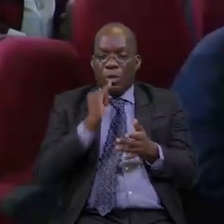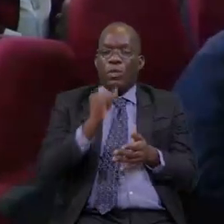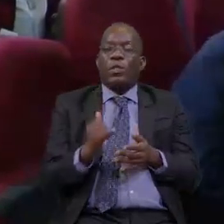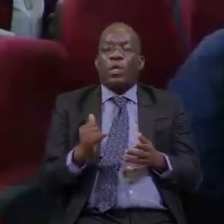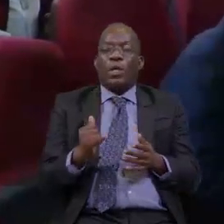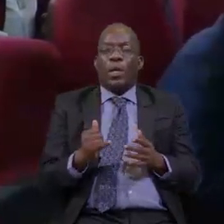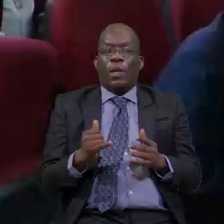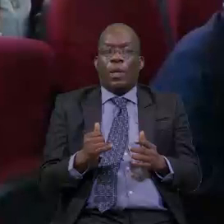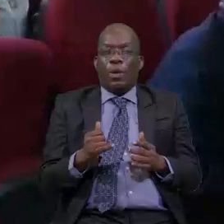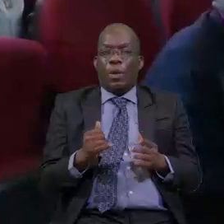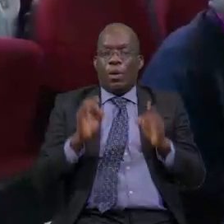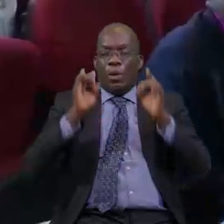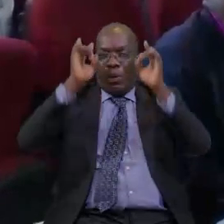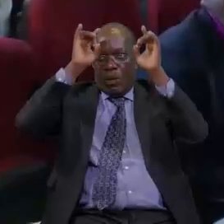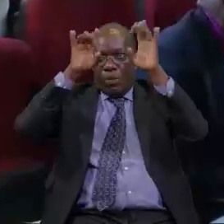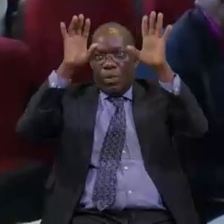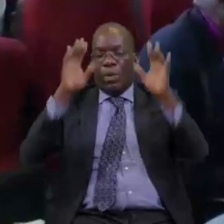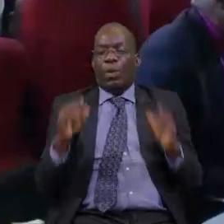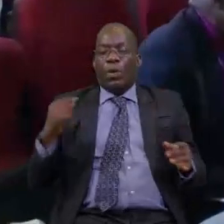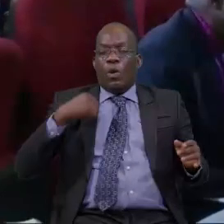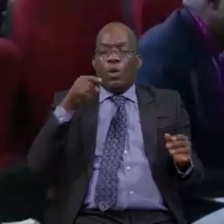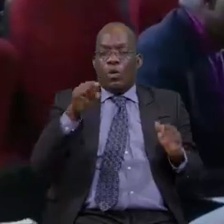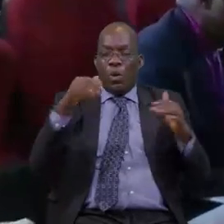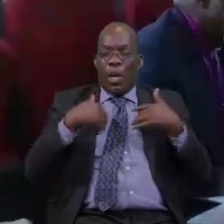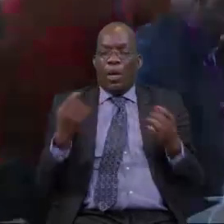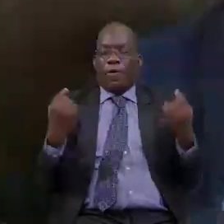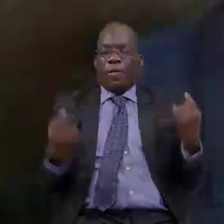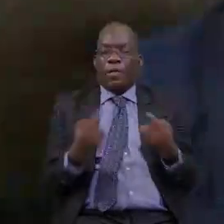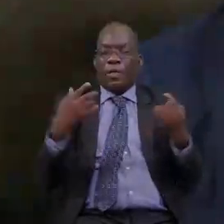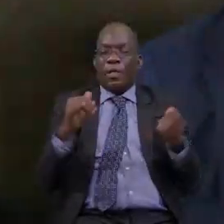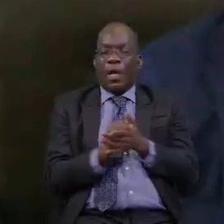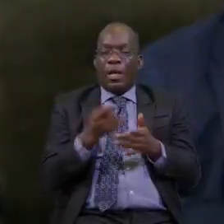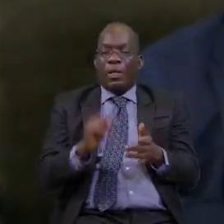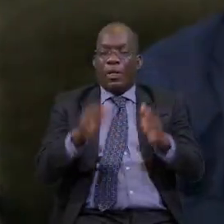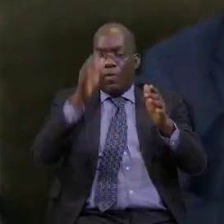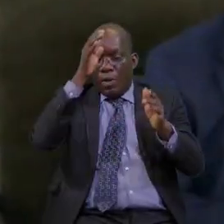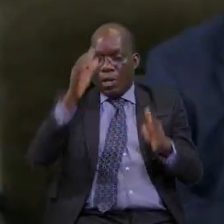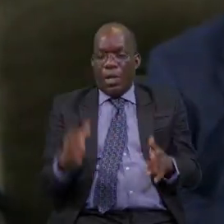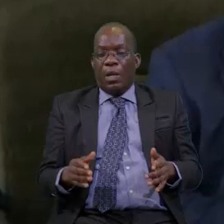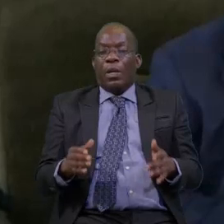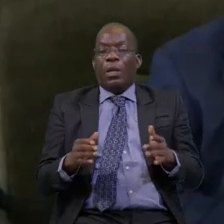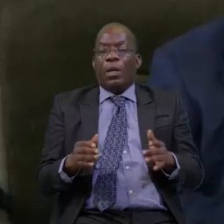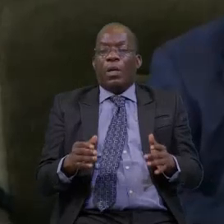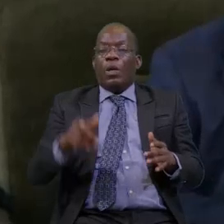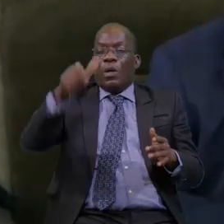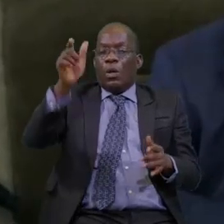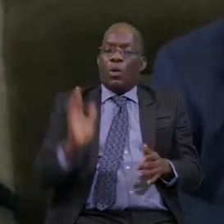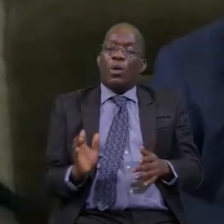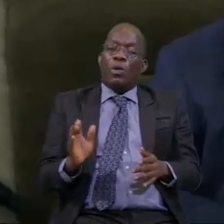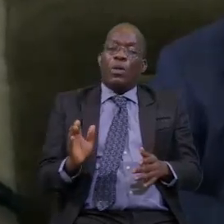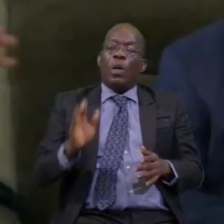have sins that the Heavenly Father, call him any name, God, call him any